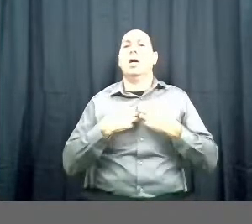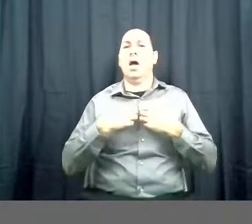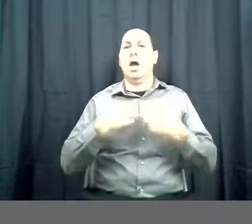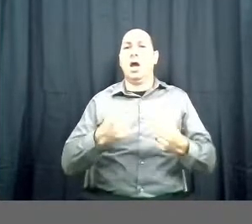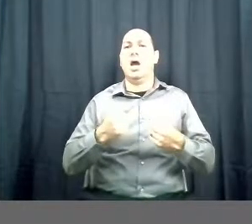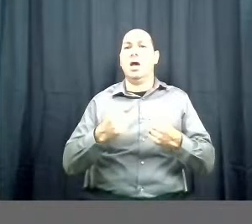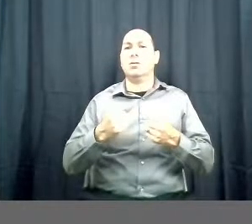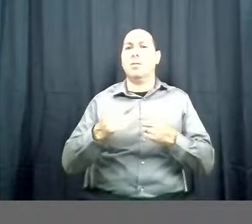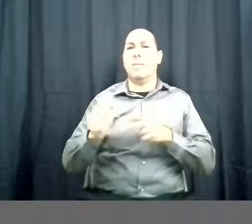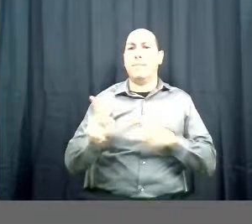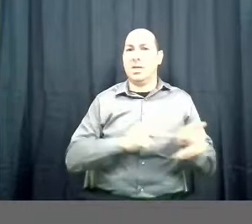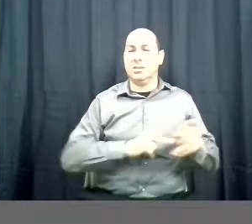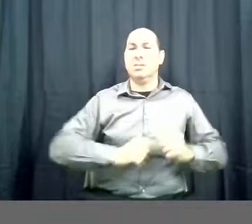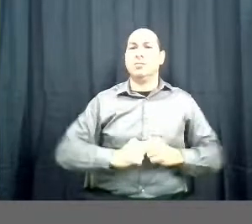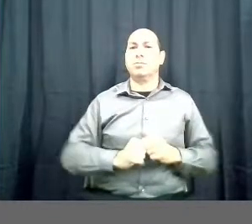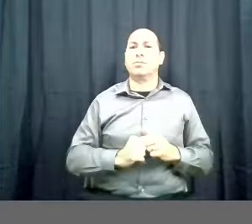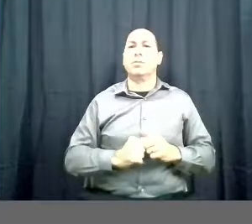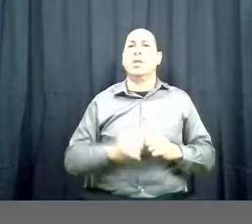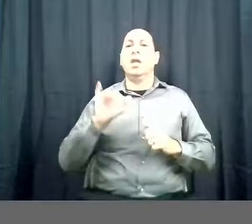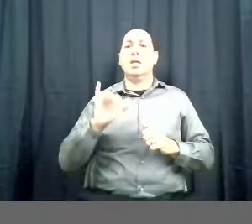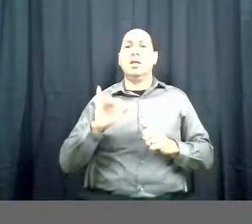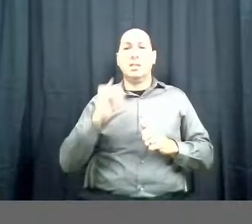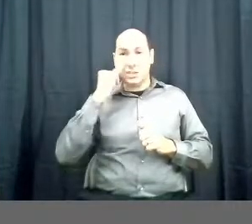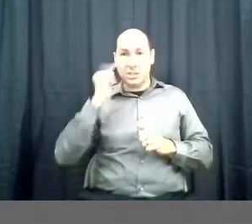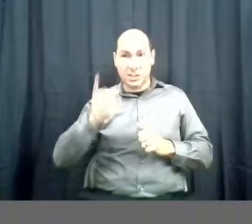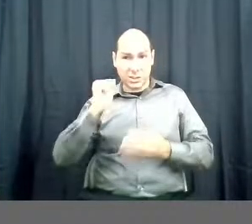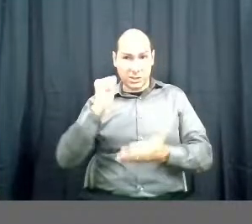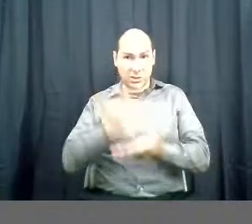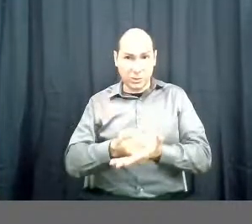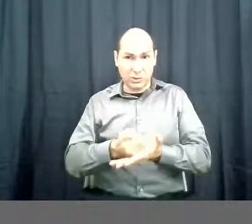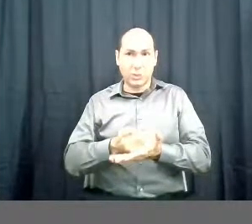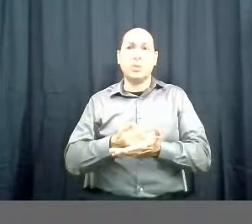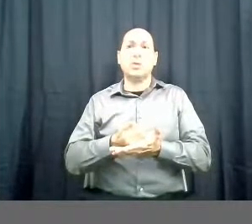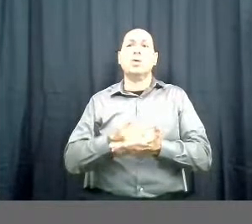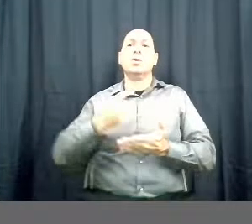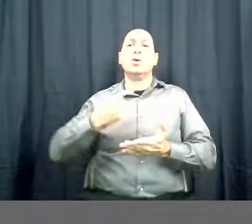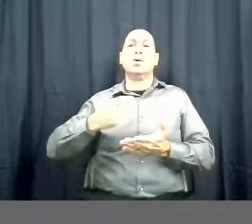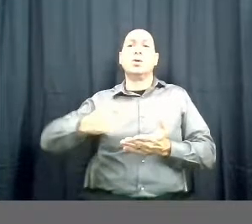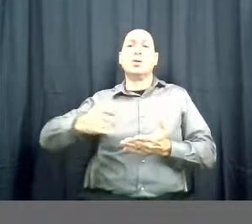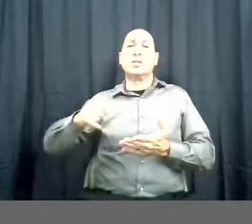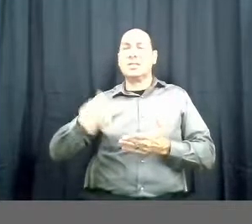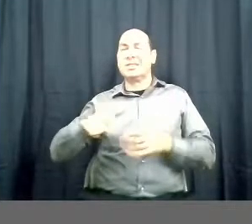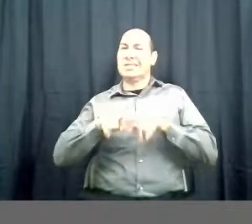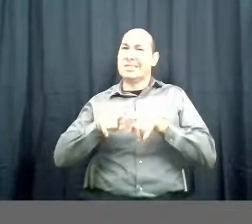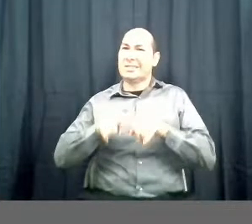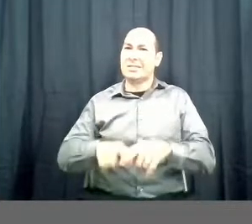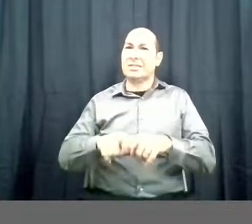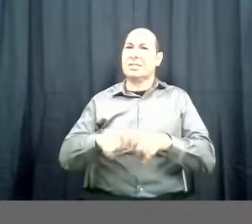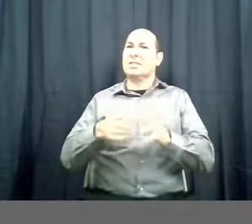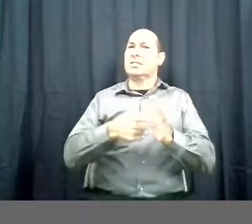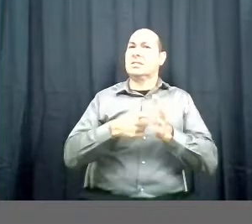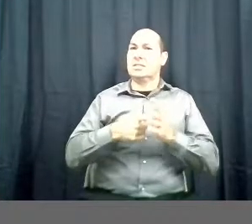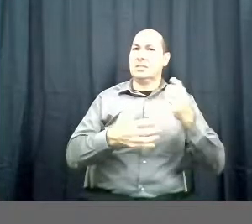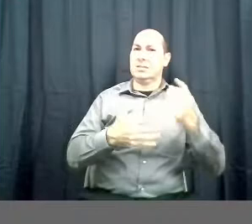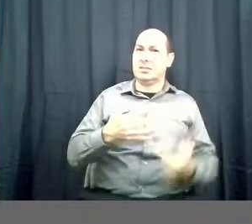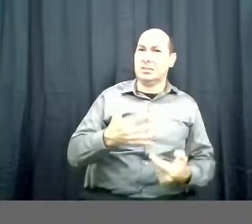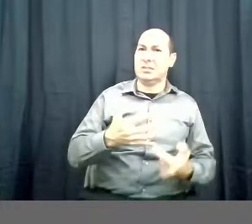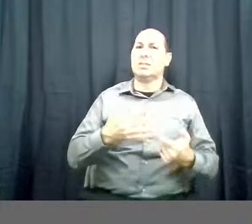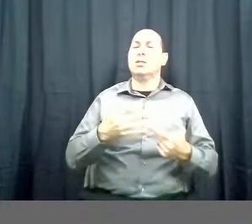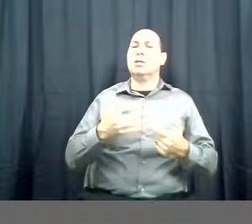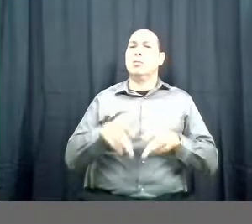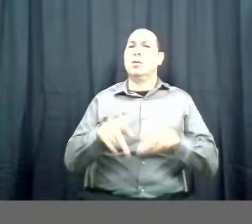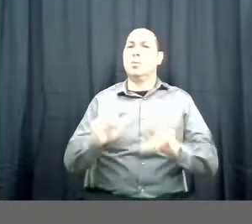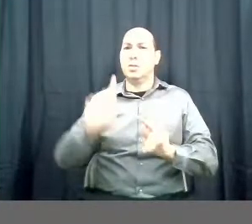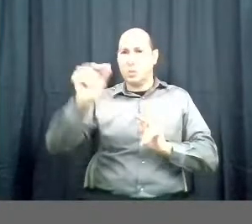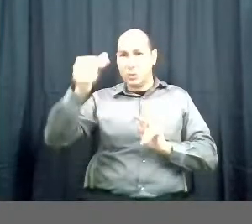communicated to the government its approval, conditioned to the implementation of certain requirements, given the government inability to commit the new